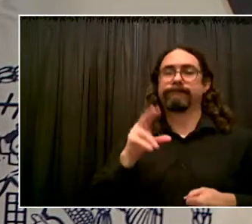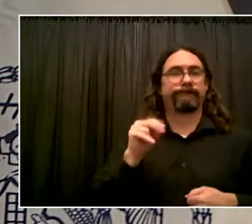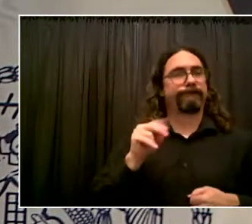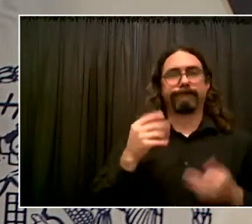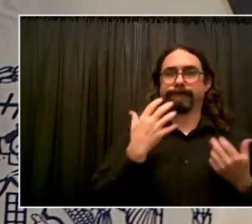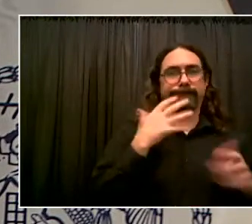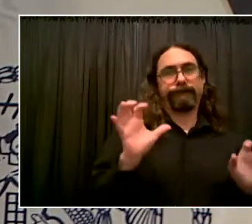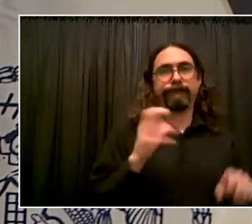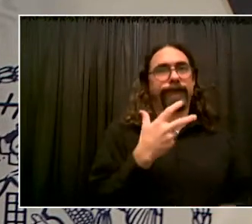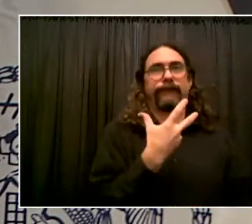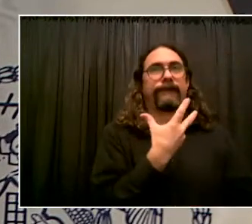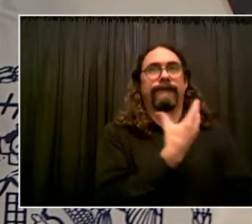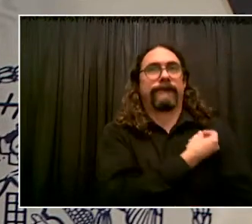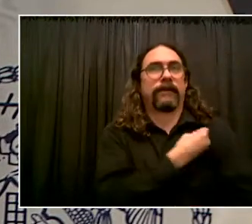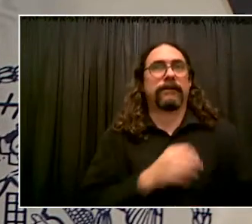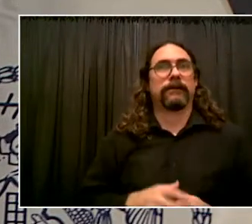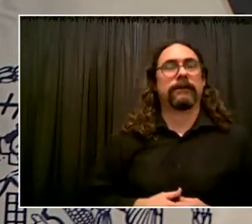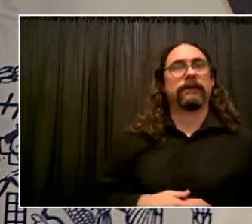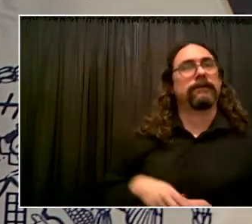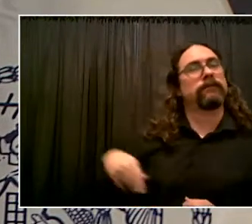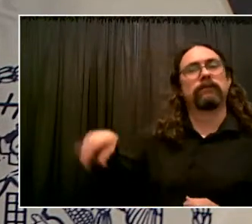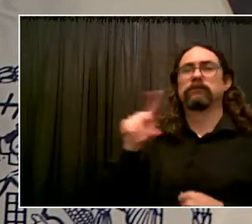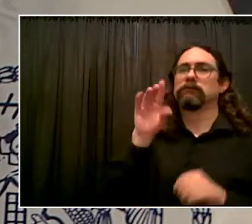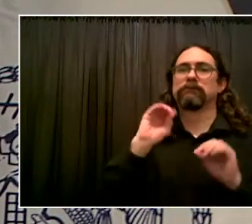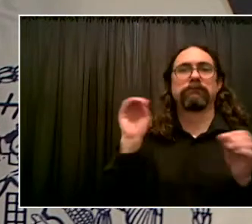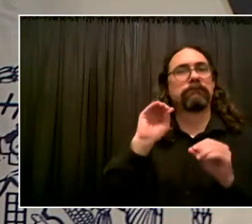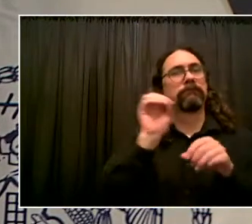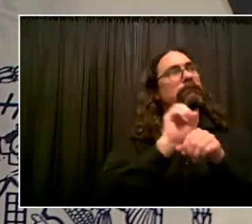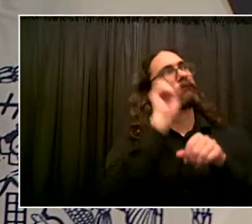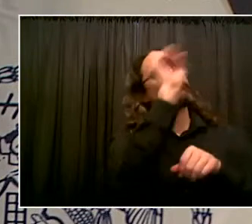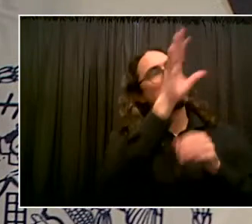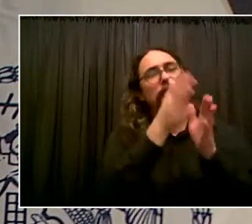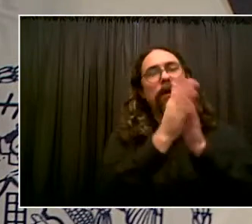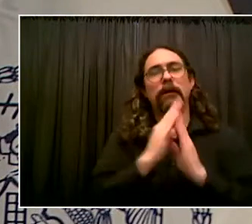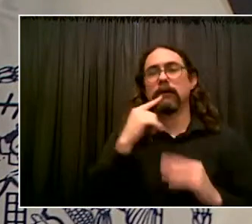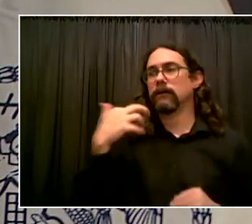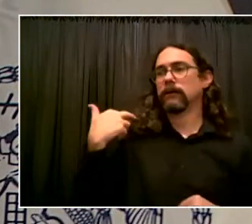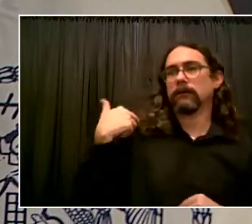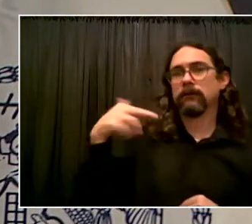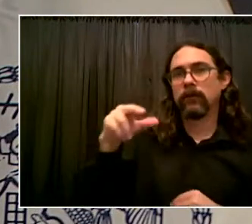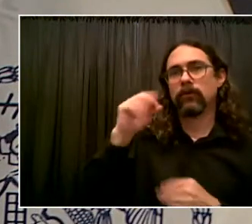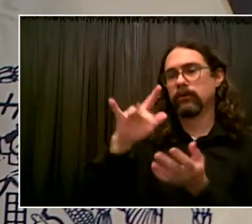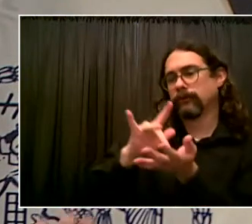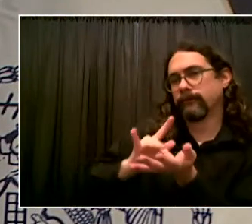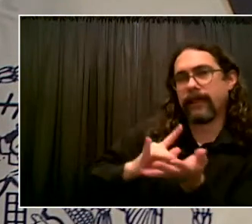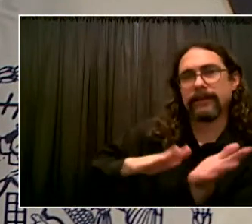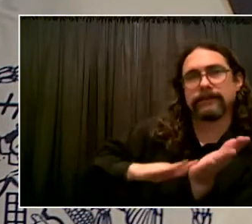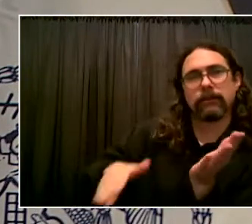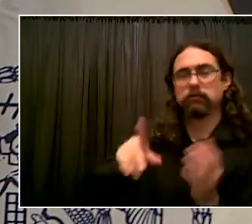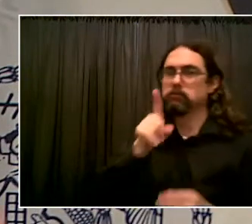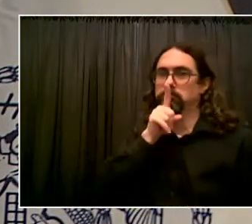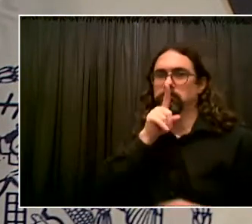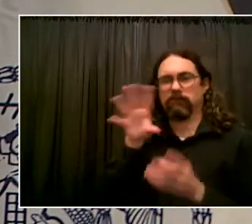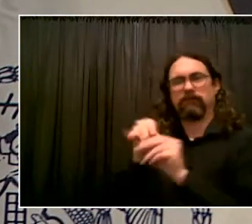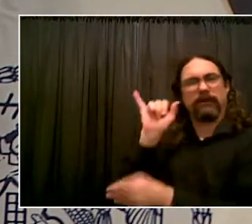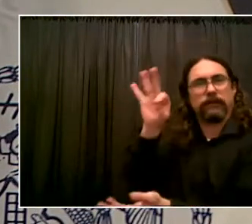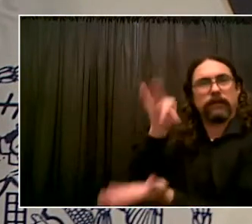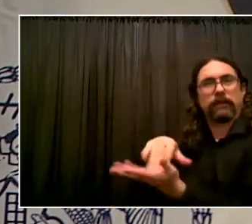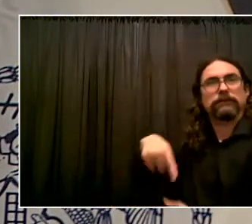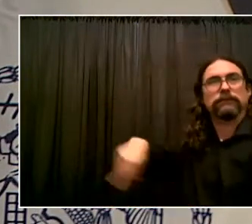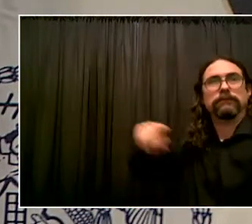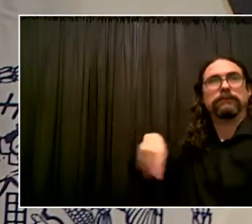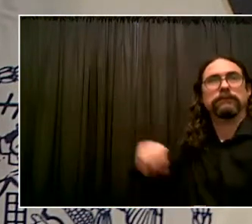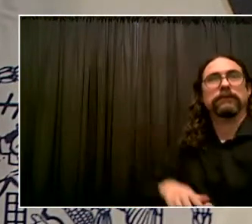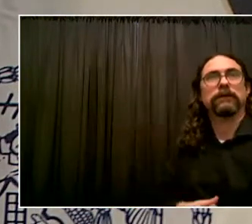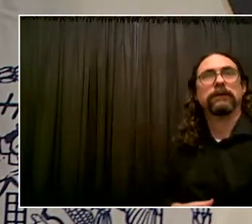exemptions. 9,000. Now remember, any hour, any of those 9,000 can say, wait a minute, I'm willing to get vaccinated and come back. And